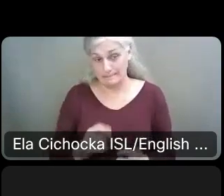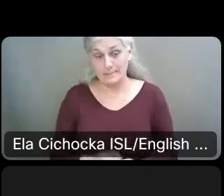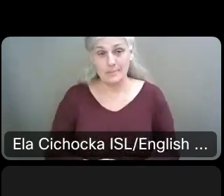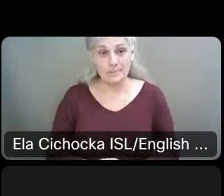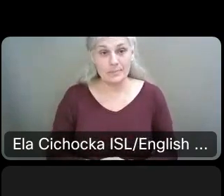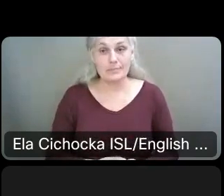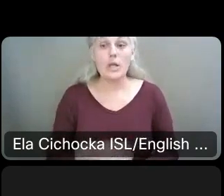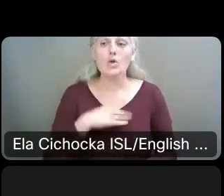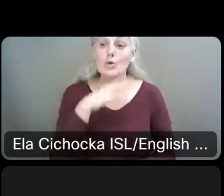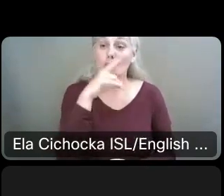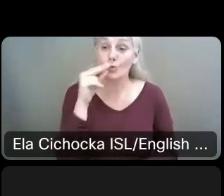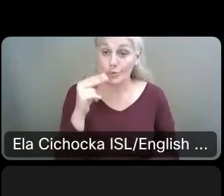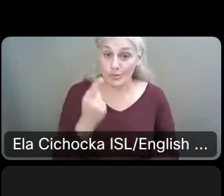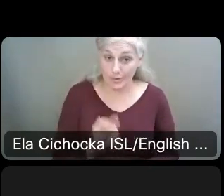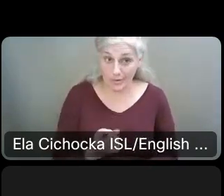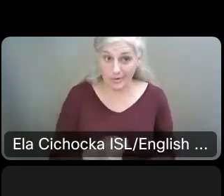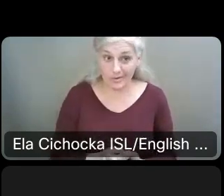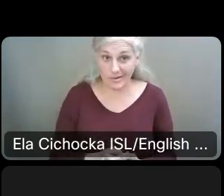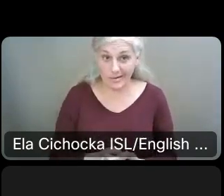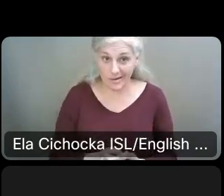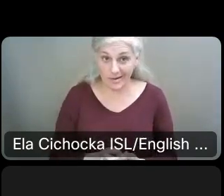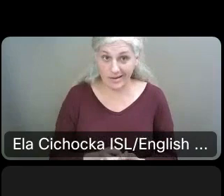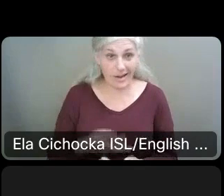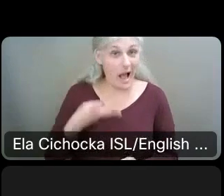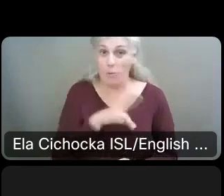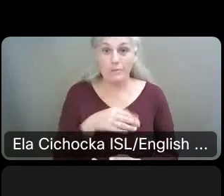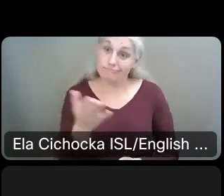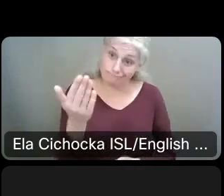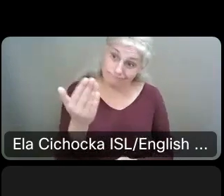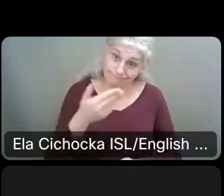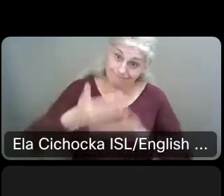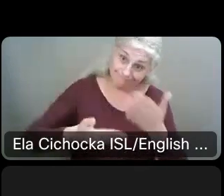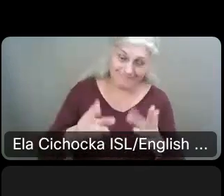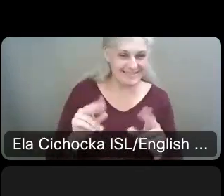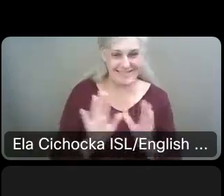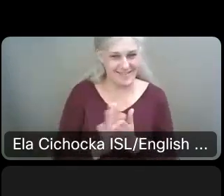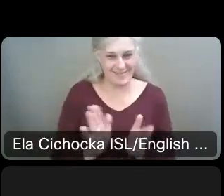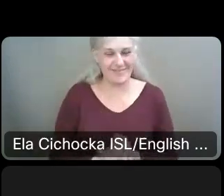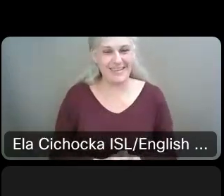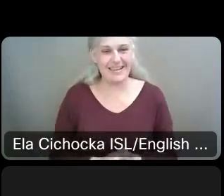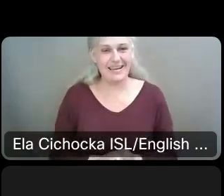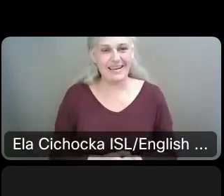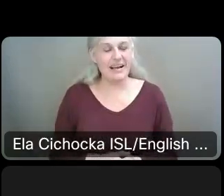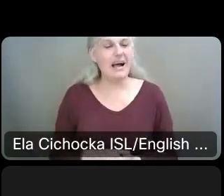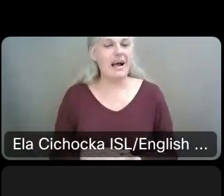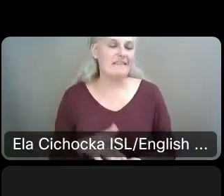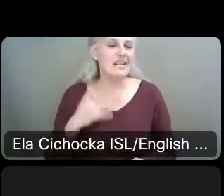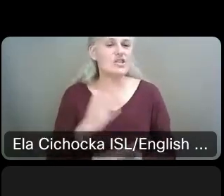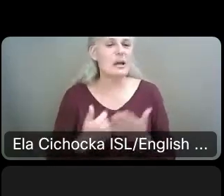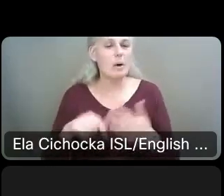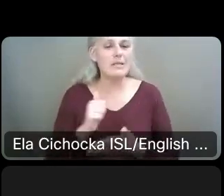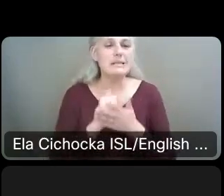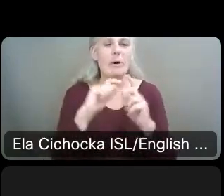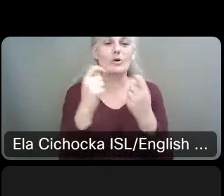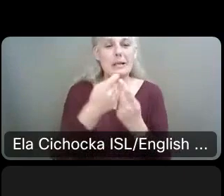And the good news is, I'm not going to put you into breakout rooms. I can feel maybe some of our support team